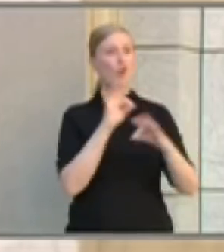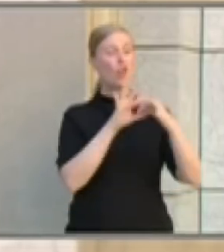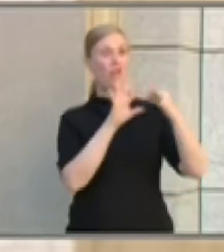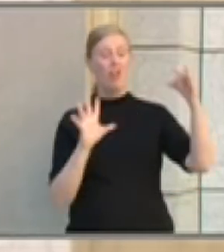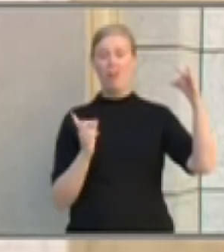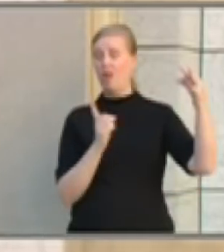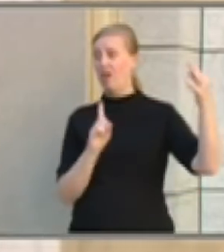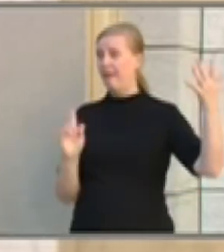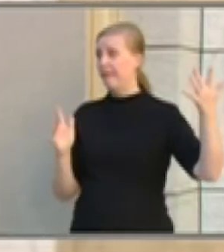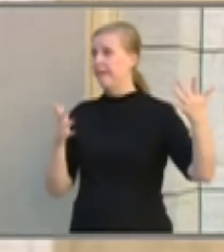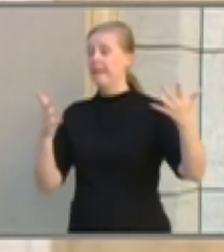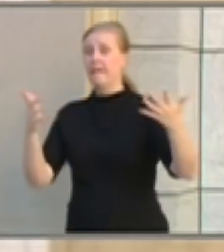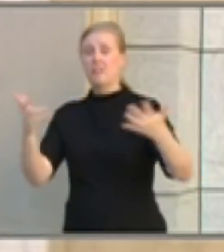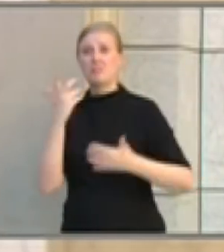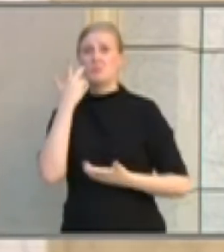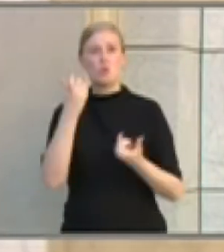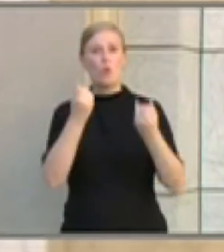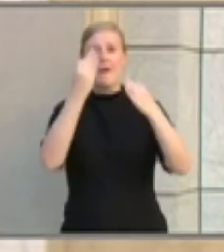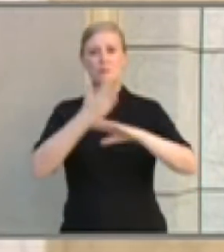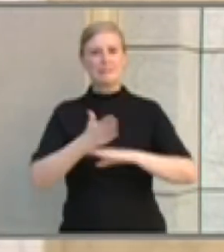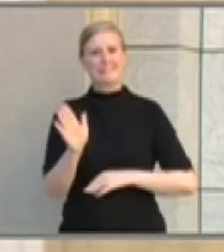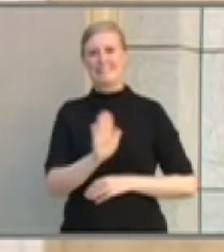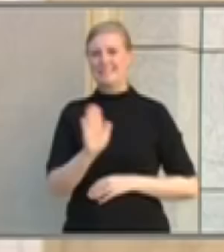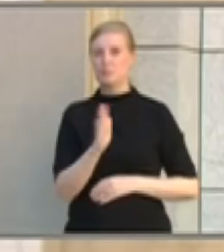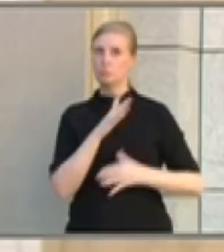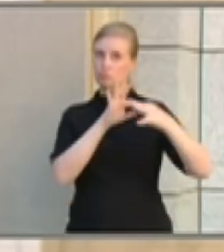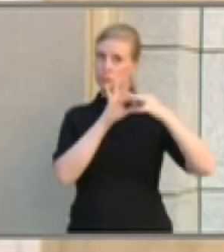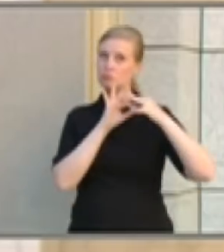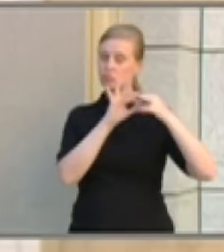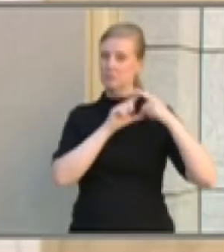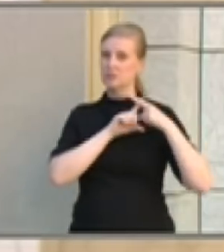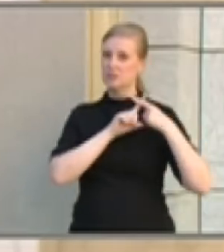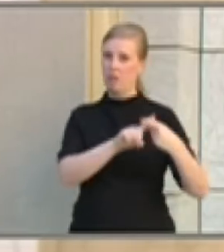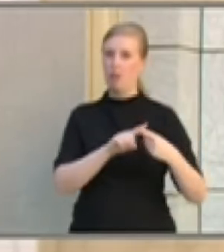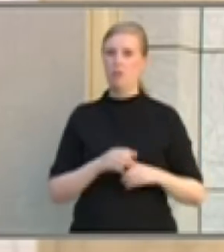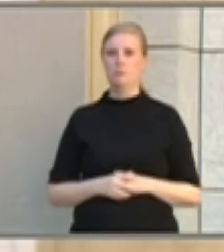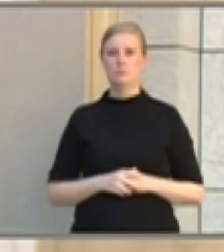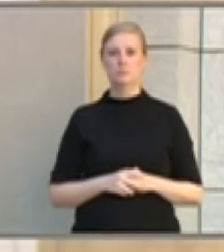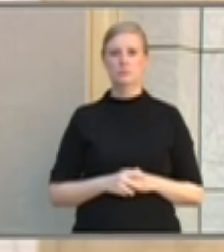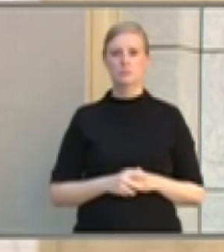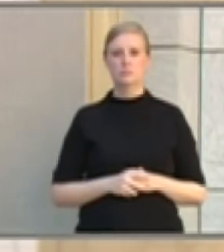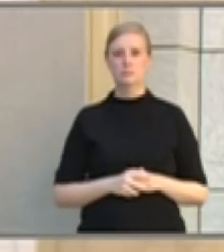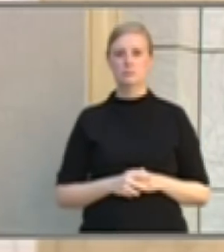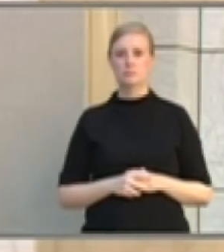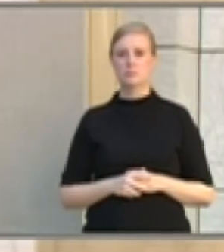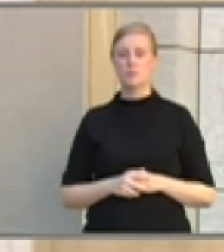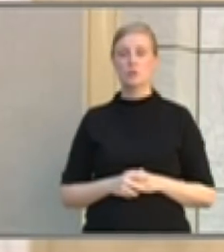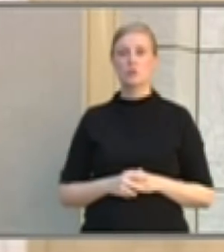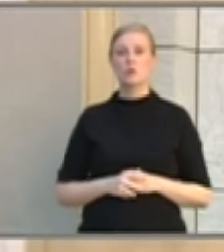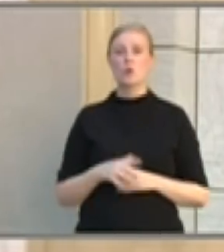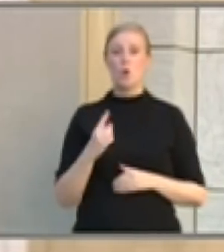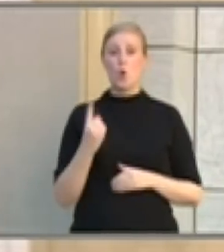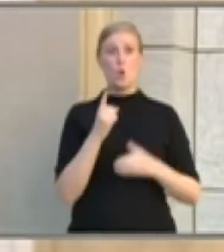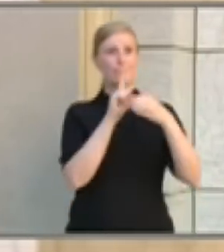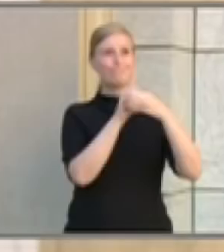back in the recovery phase. This $1,500 payment is a flat payment, as the Prime